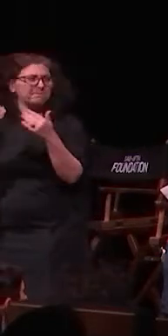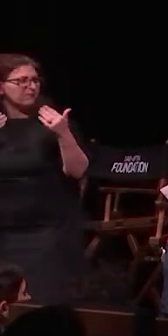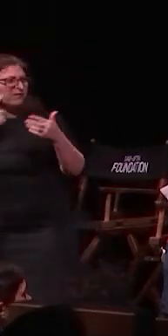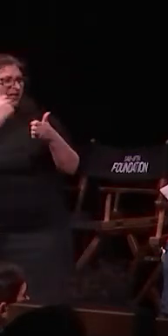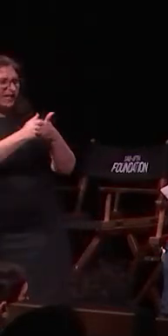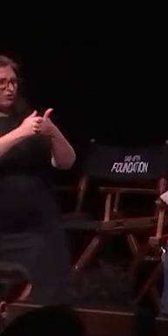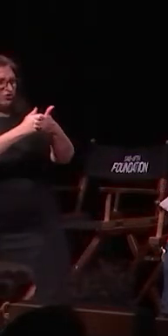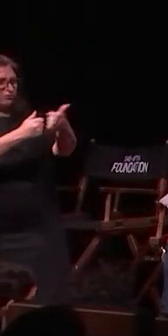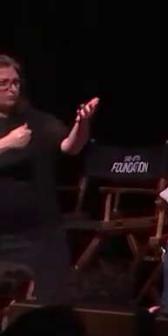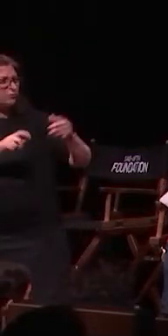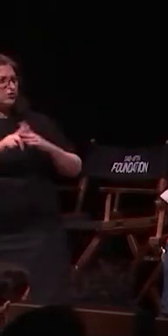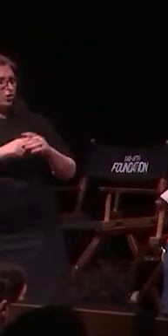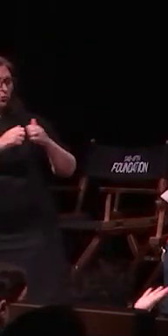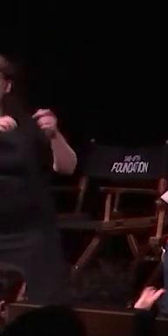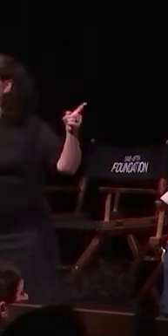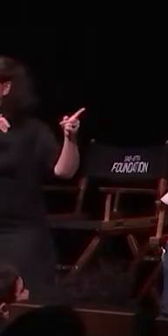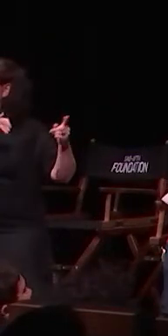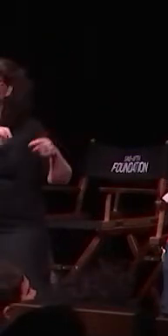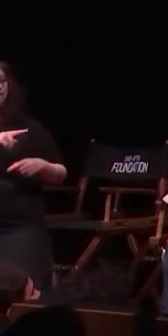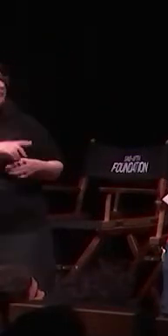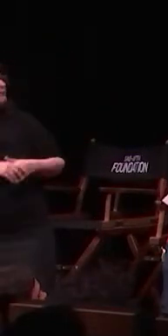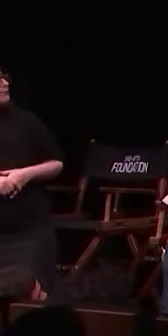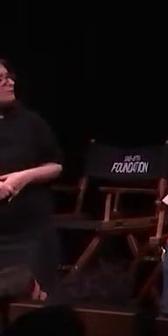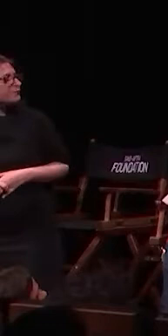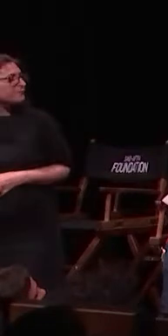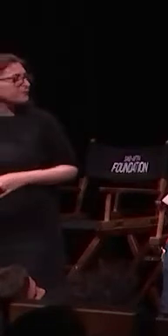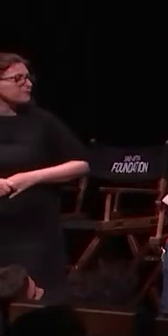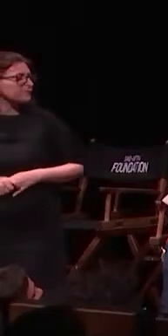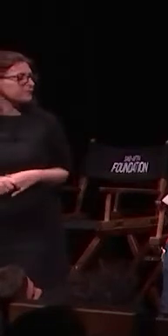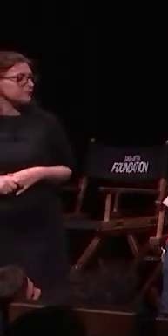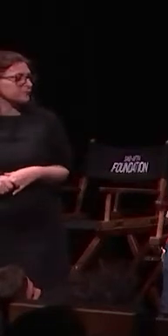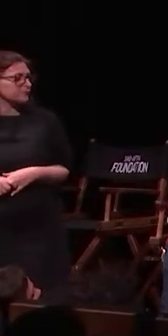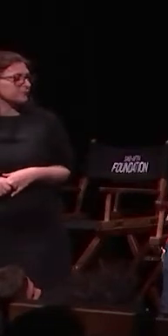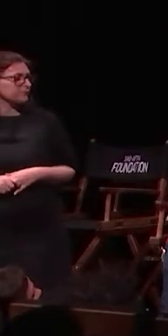of you. We'll start closest. All right.